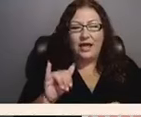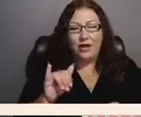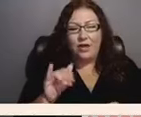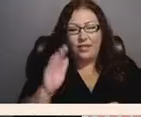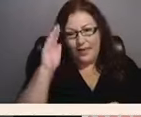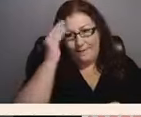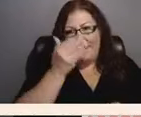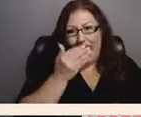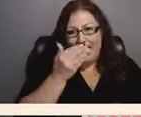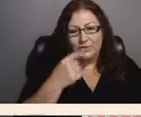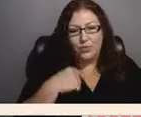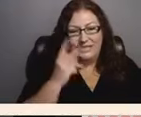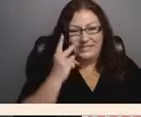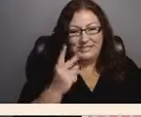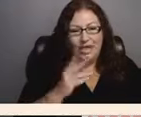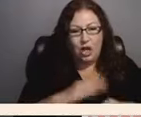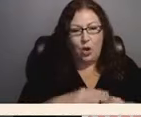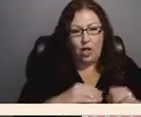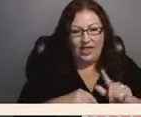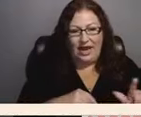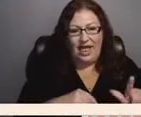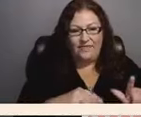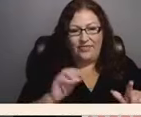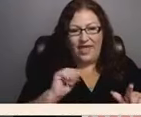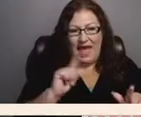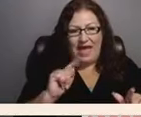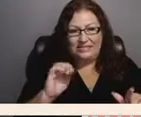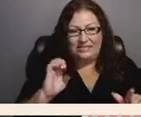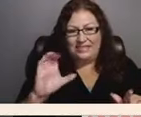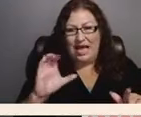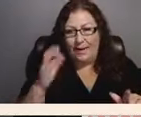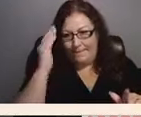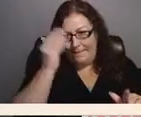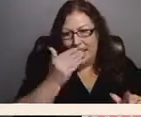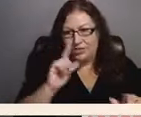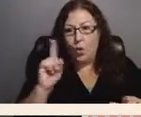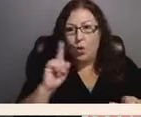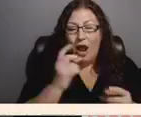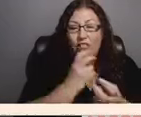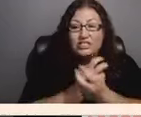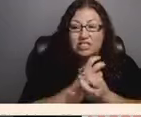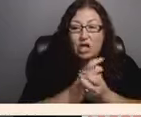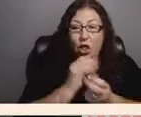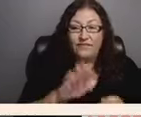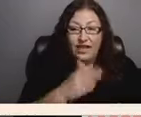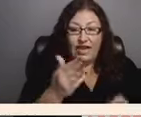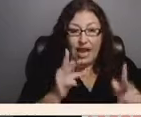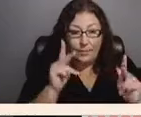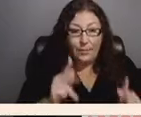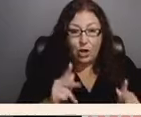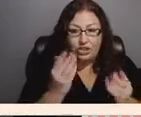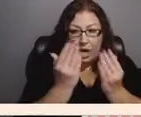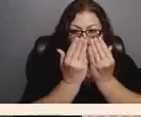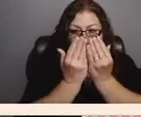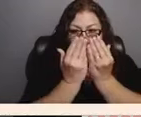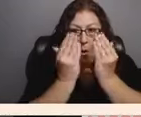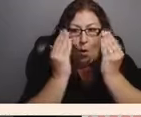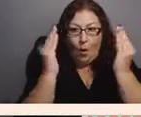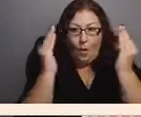here, the Aztec mask, where the skull of the dead person opens up, and